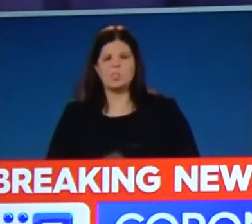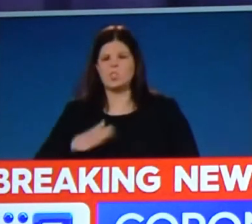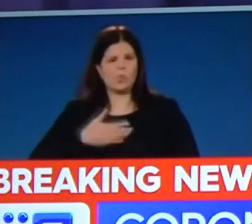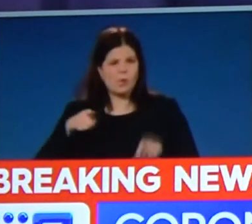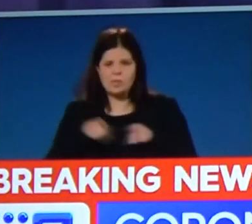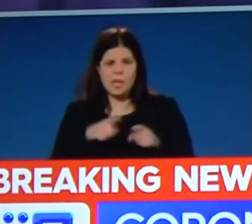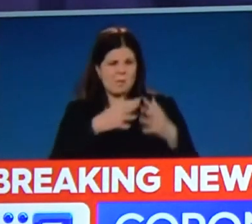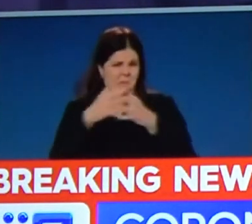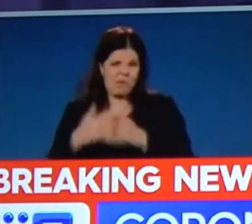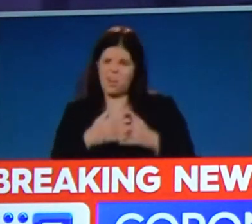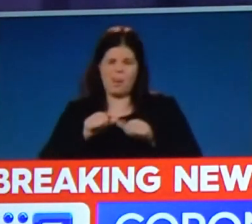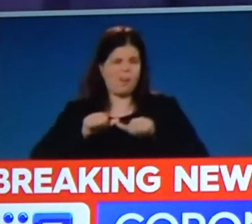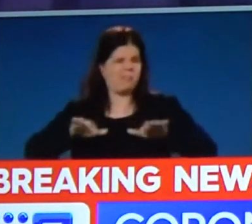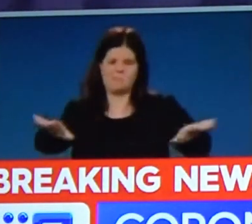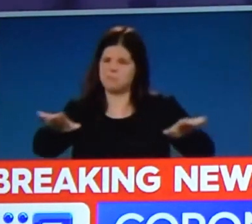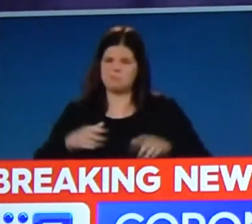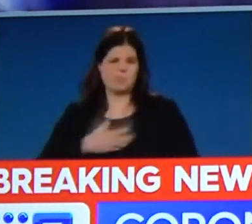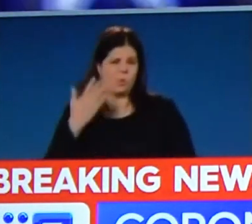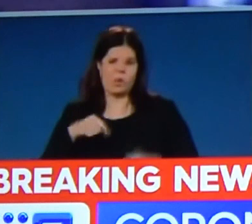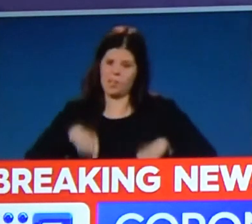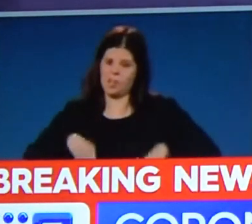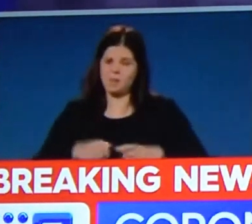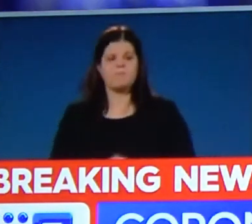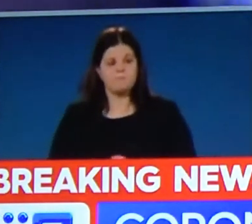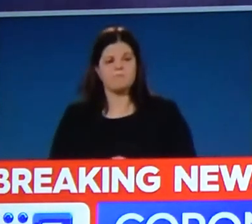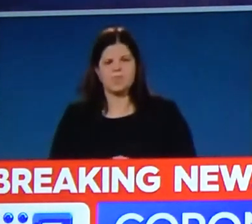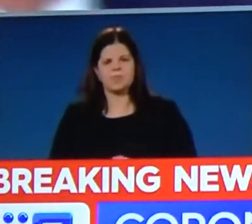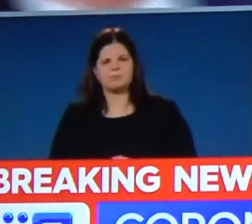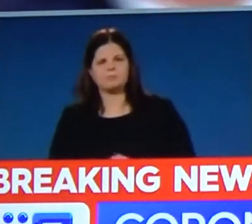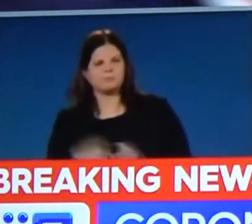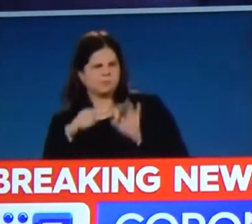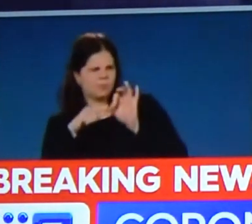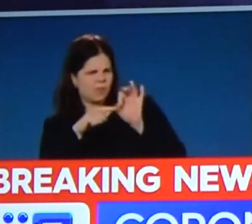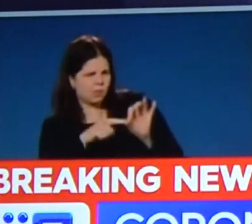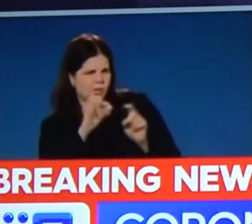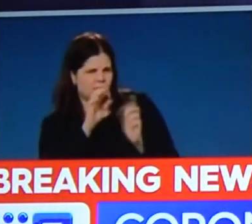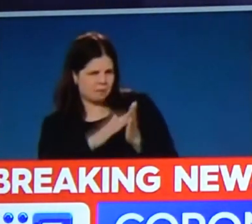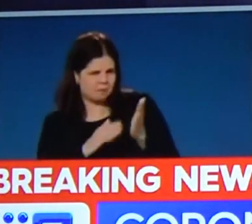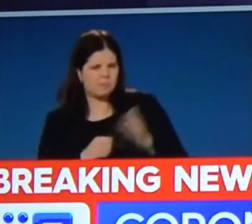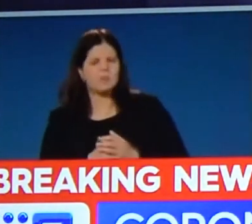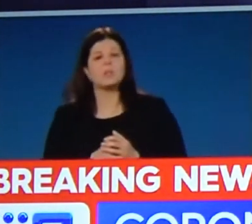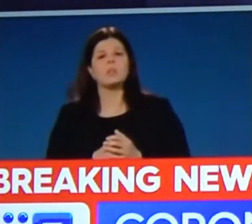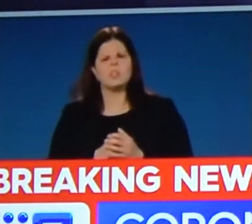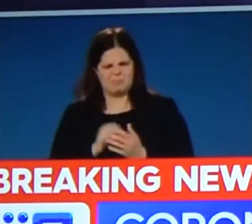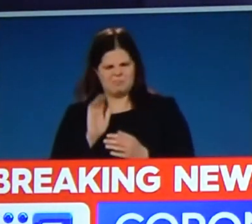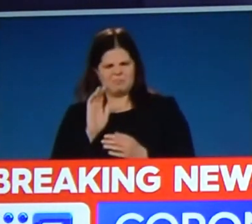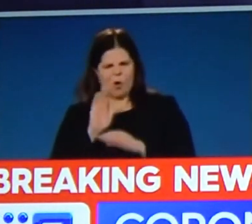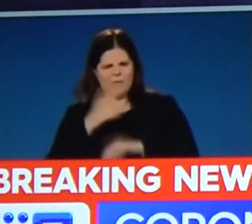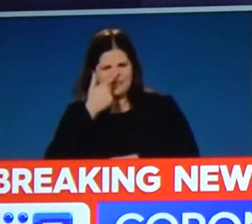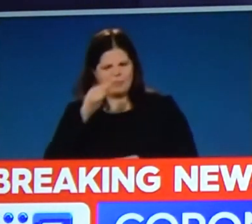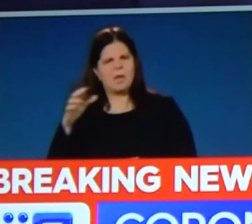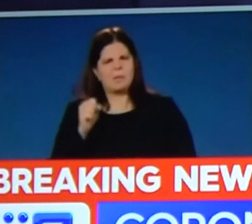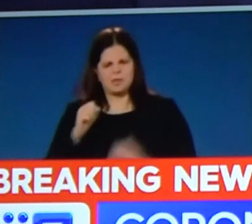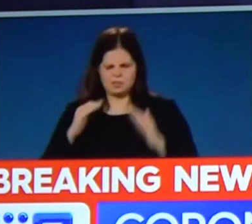in the US even at the moment. Prime Minister, if people over 70 should stay home, what's your advice on how they should get groceries,